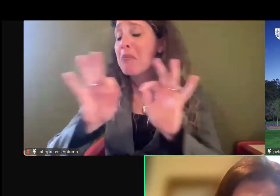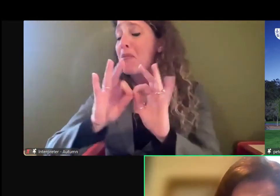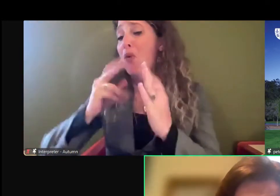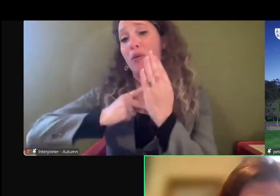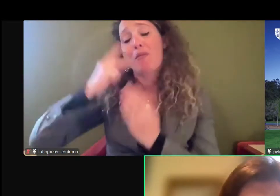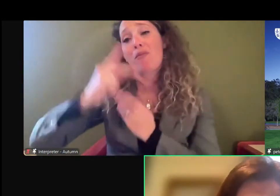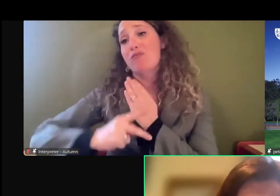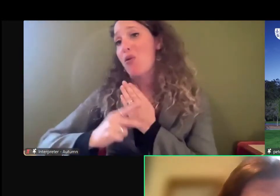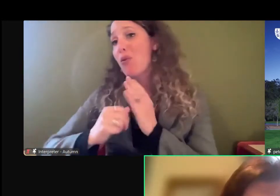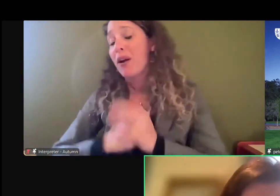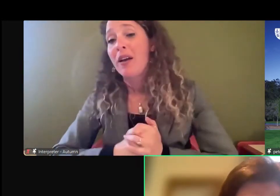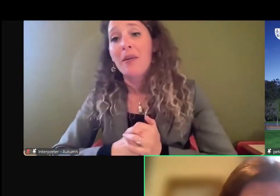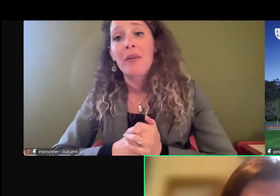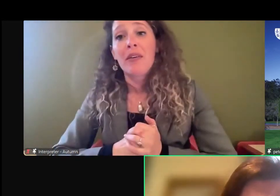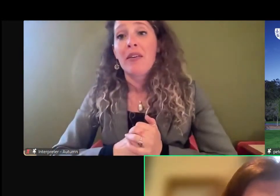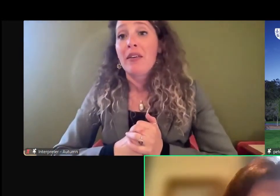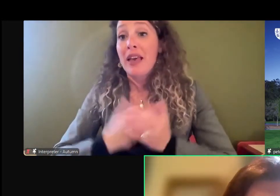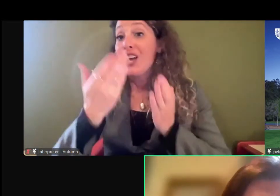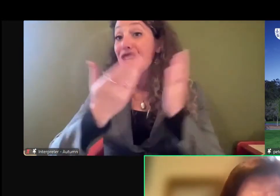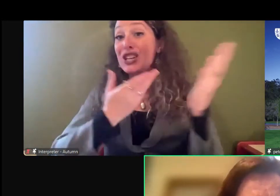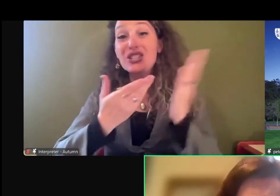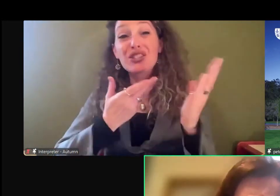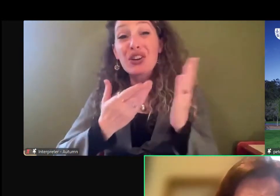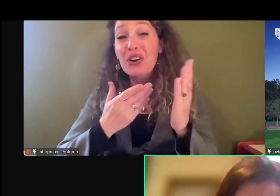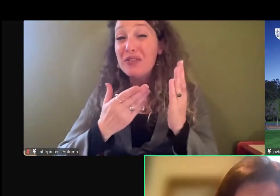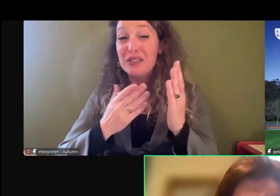that serves millions of people.